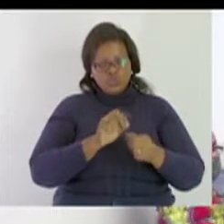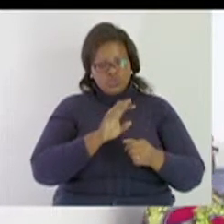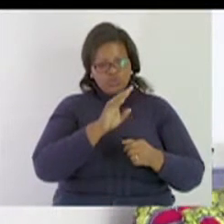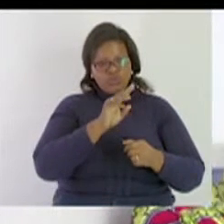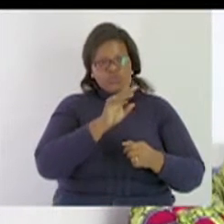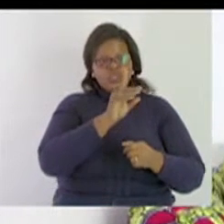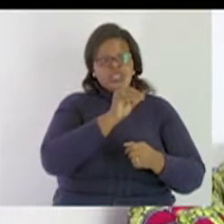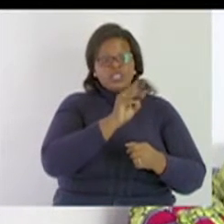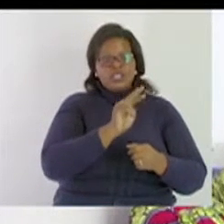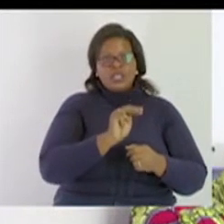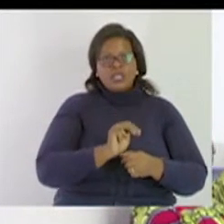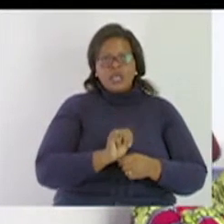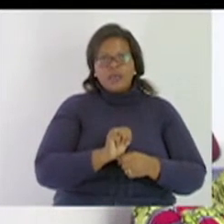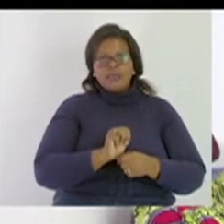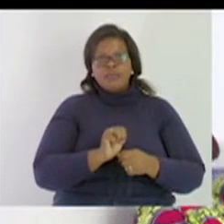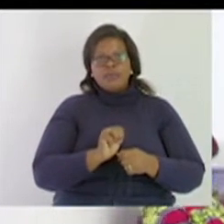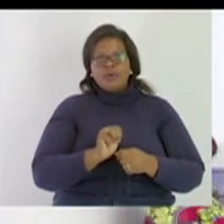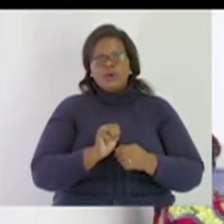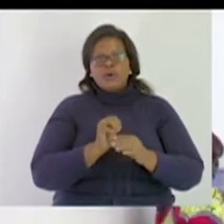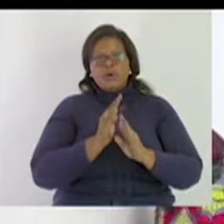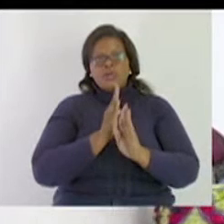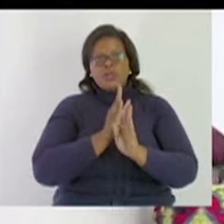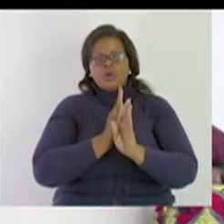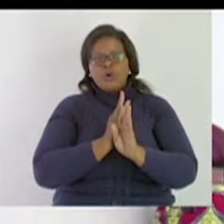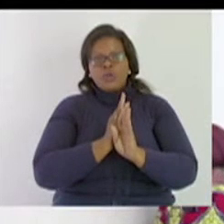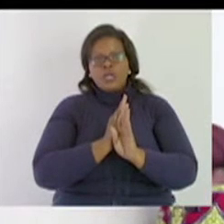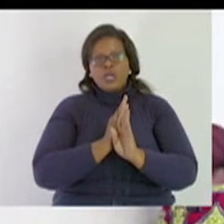in order from left to right,